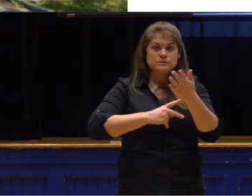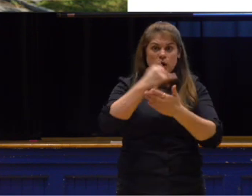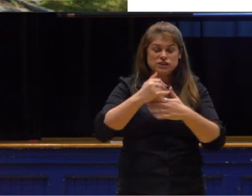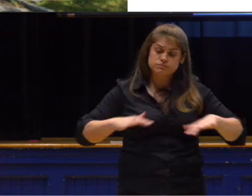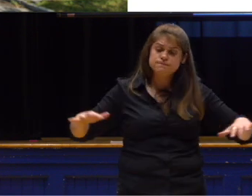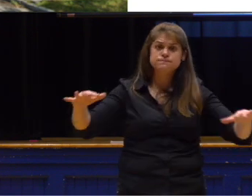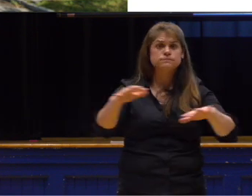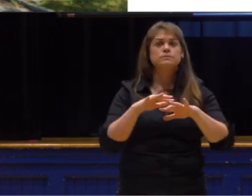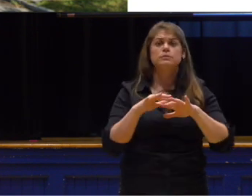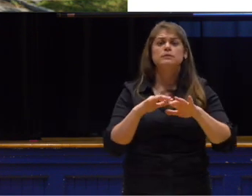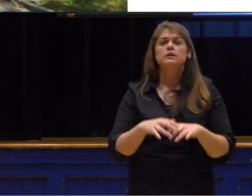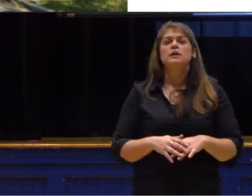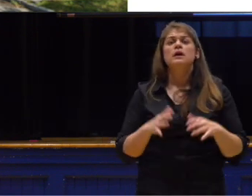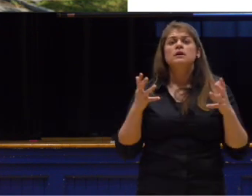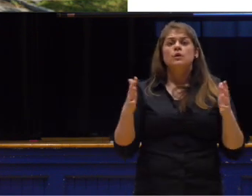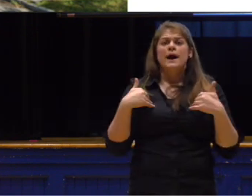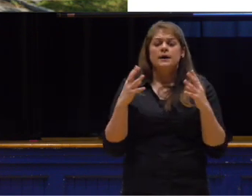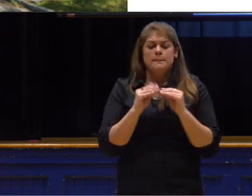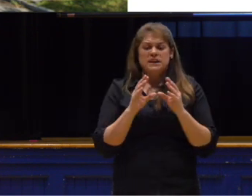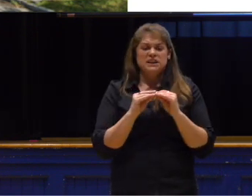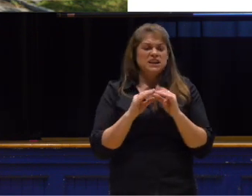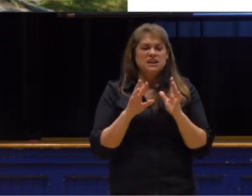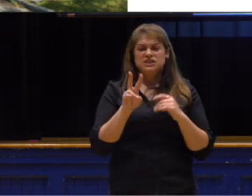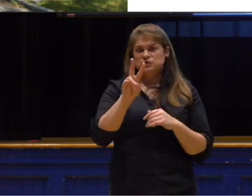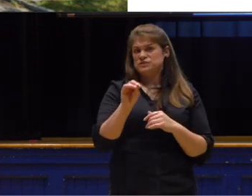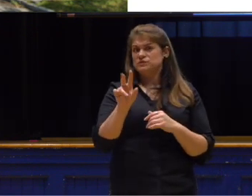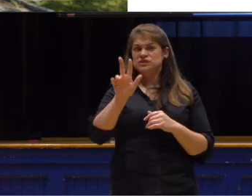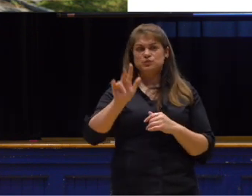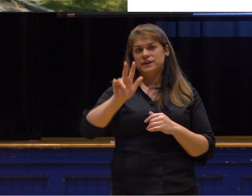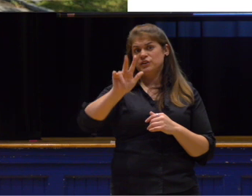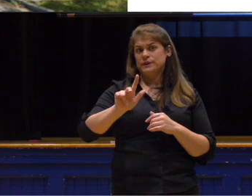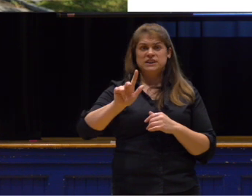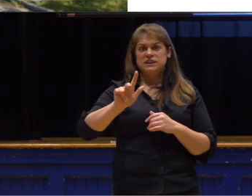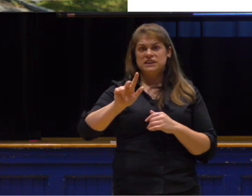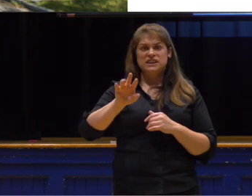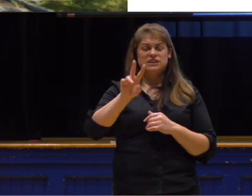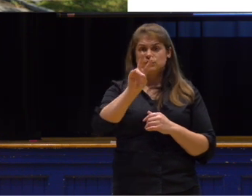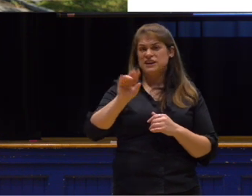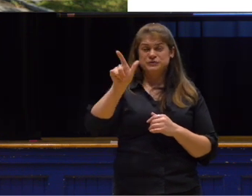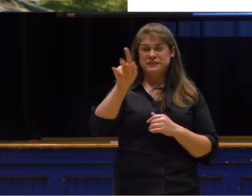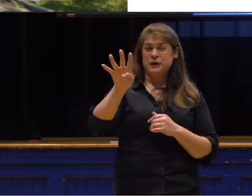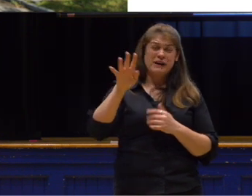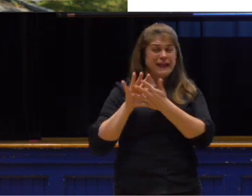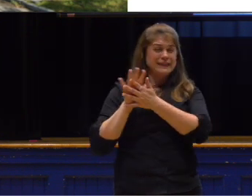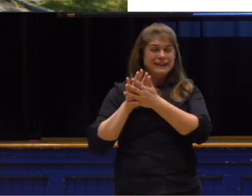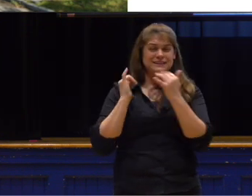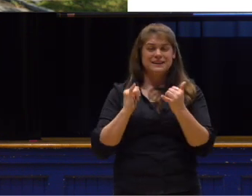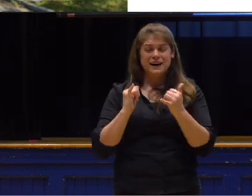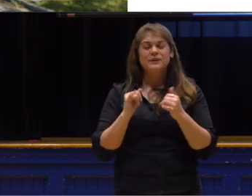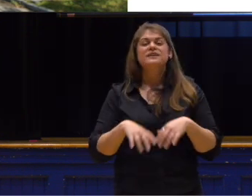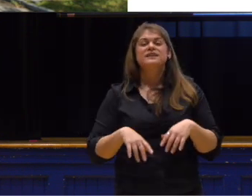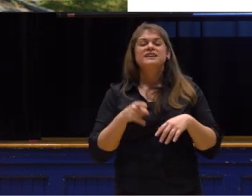We had a meeting late 23, I think it was, or in 24, I'm losing track,